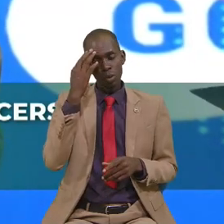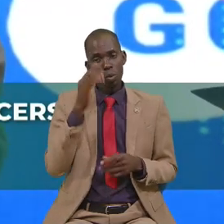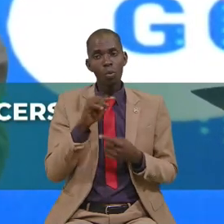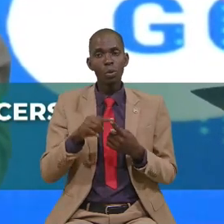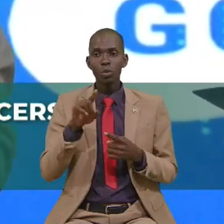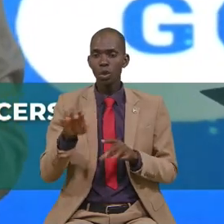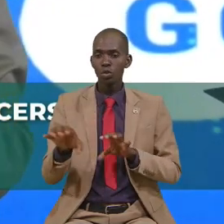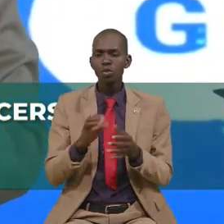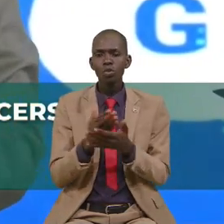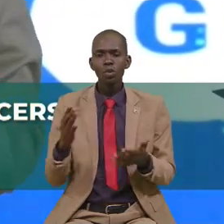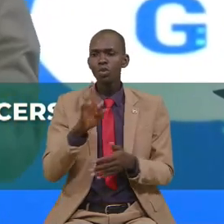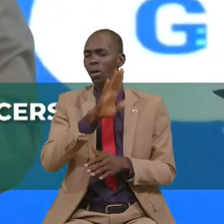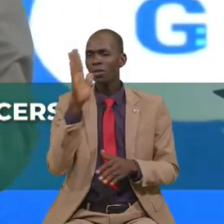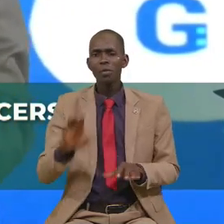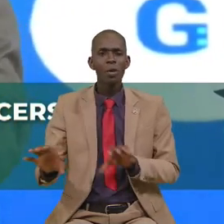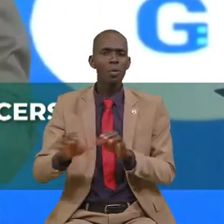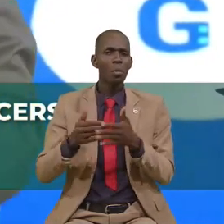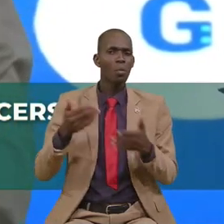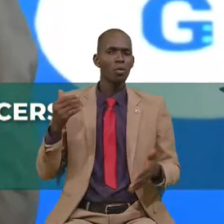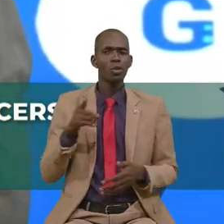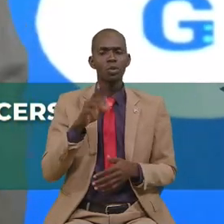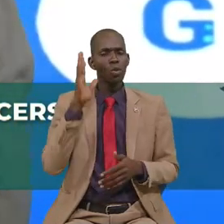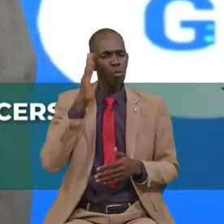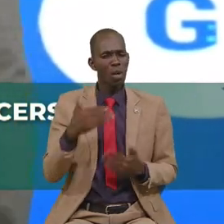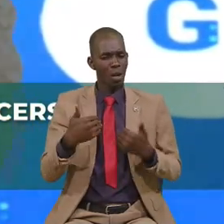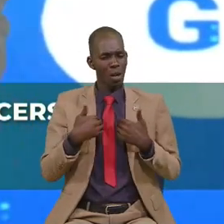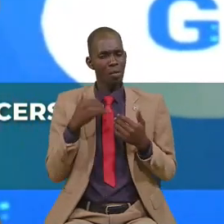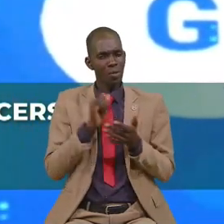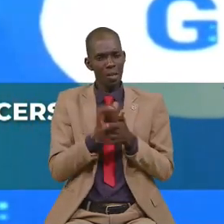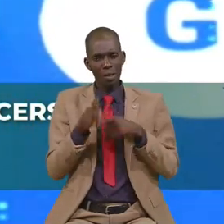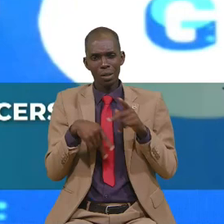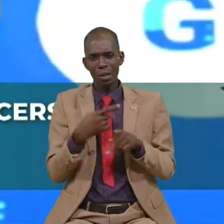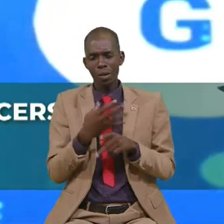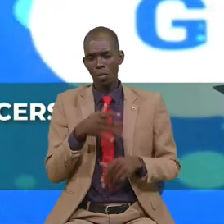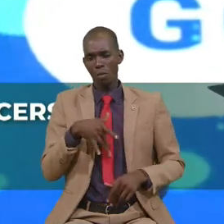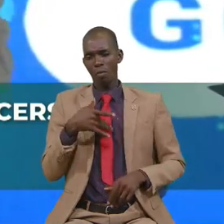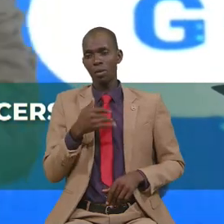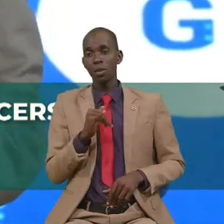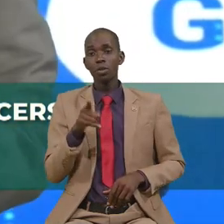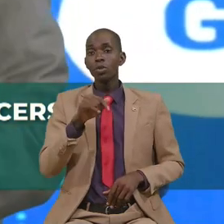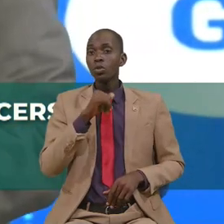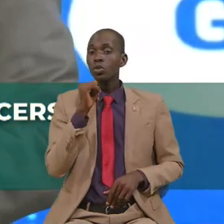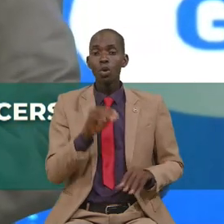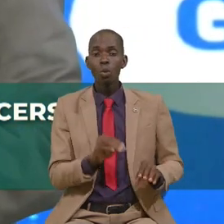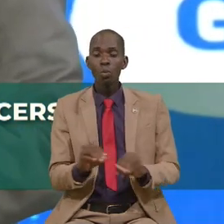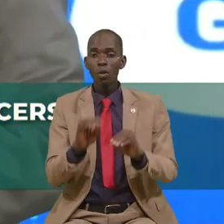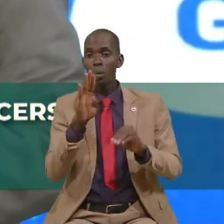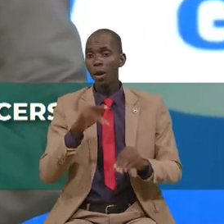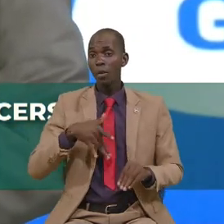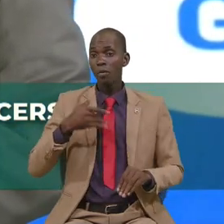never done before, you'll have that kind of feeling. You are not walking by feeling, you are walking by